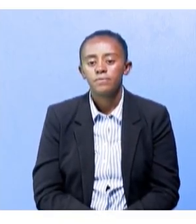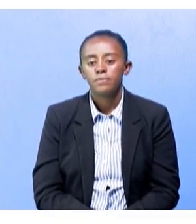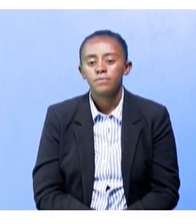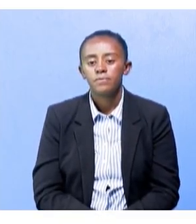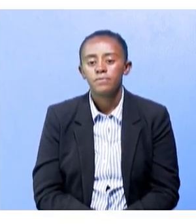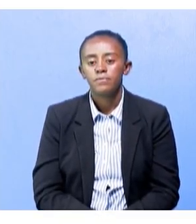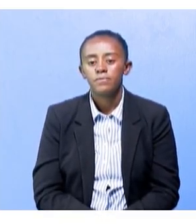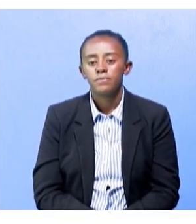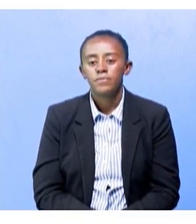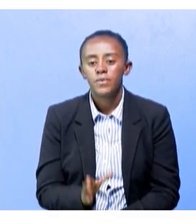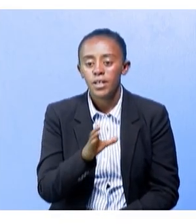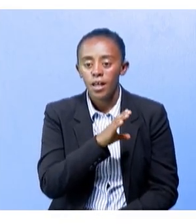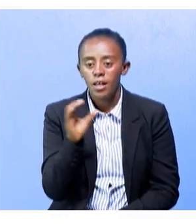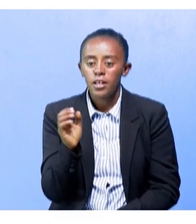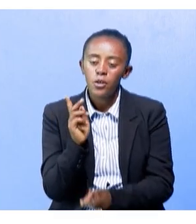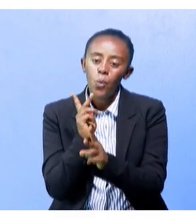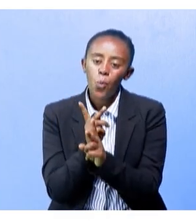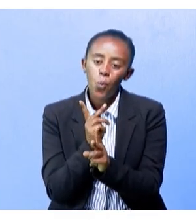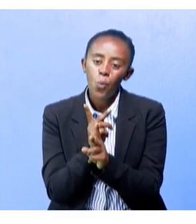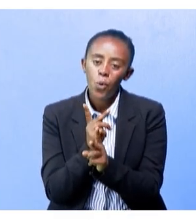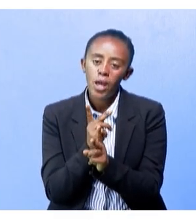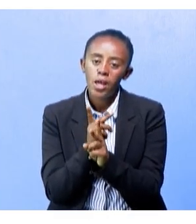and waits